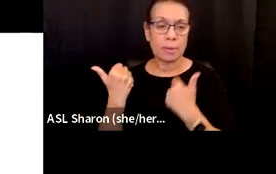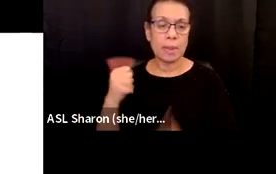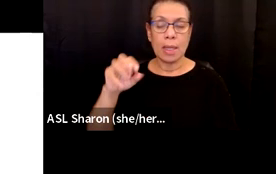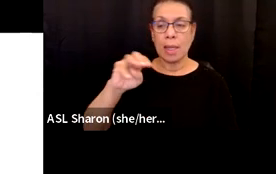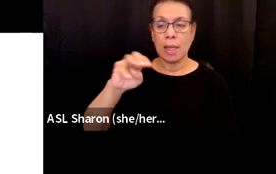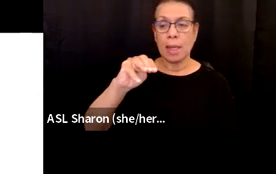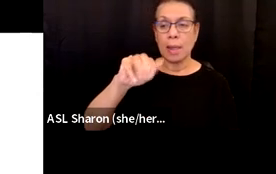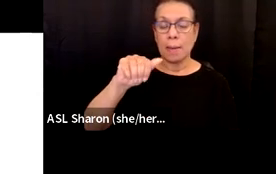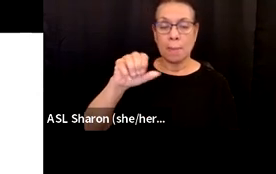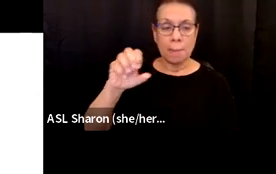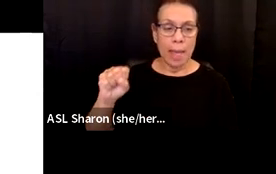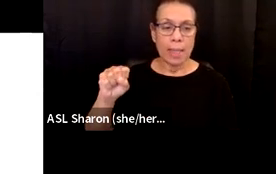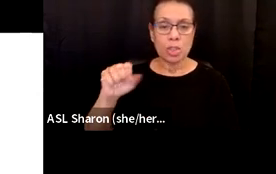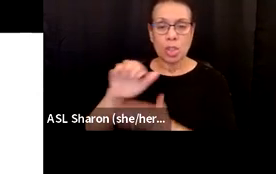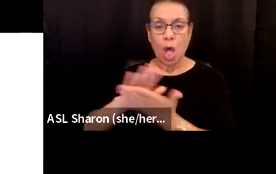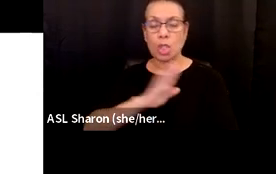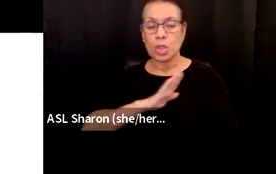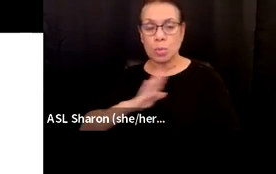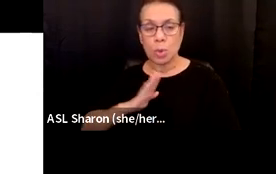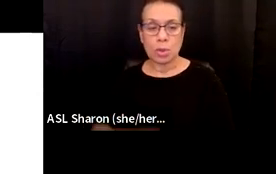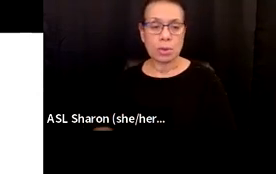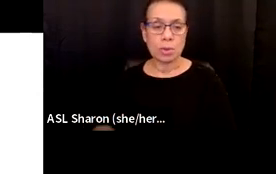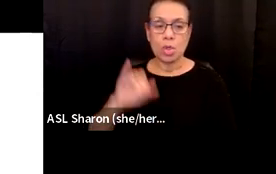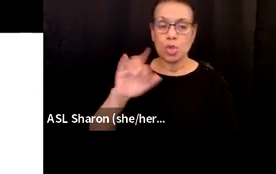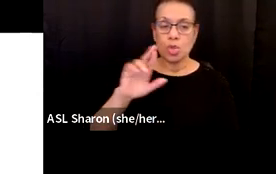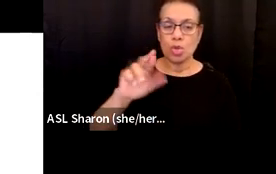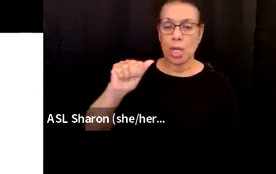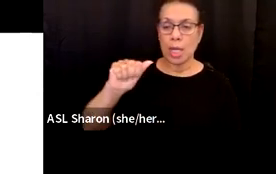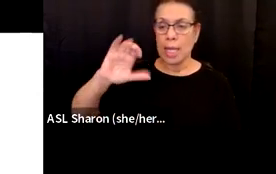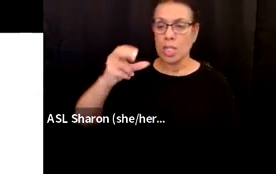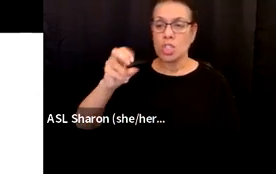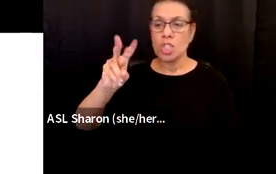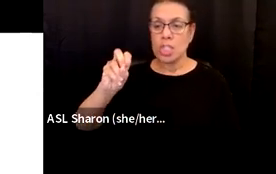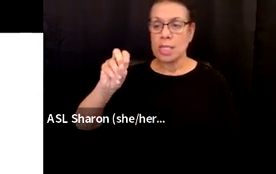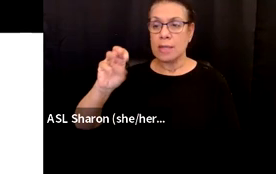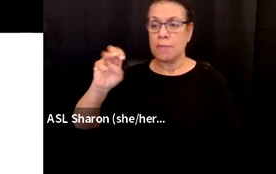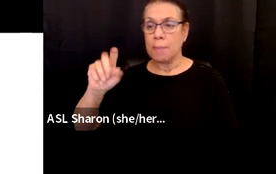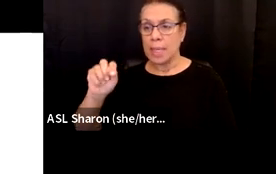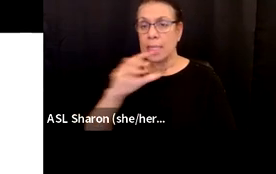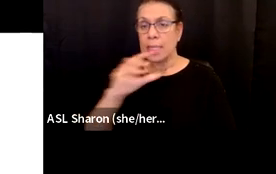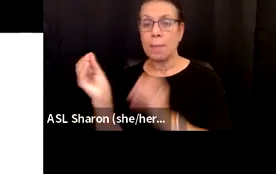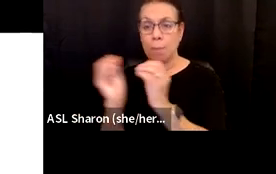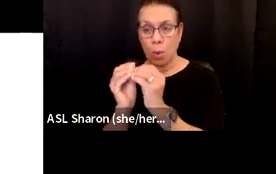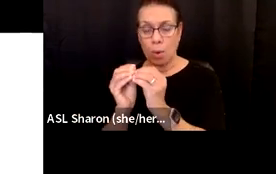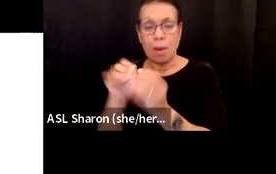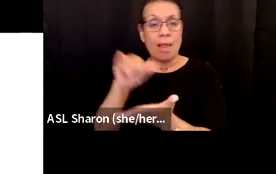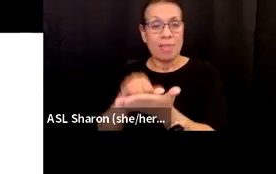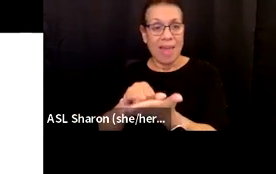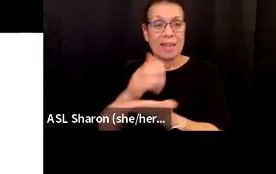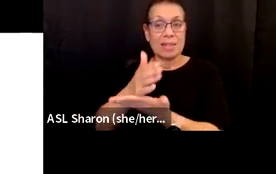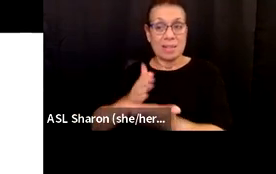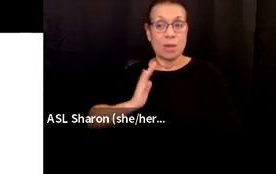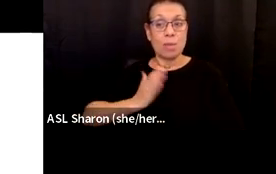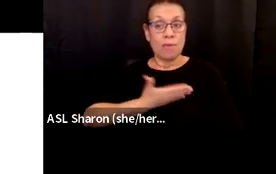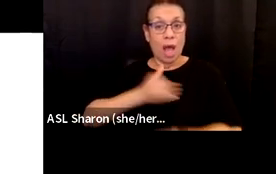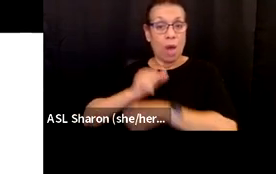college board new skills boston junior achievement and others so that's some of the work that we've been up to